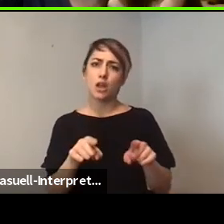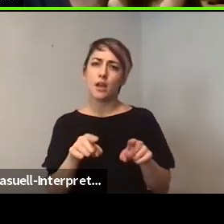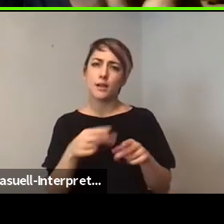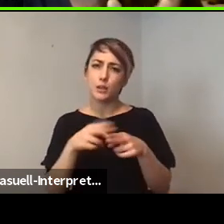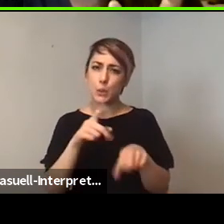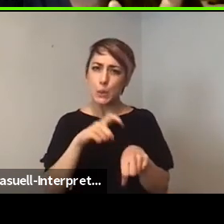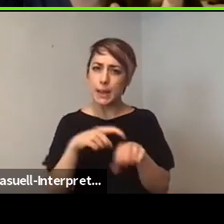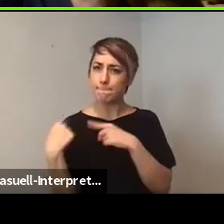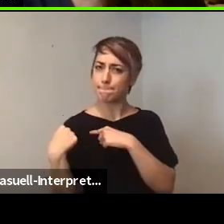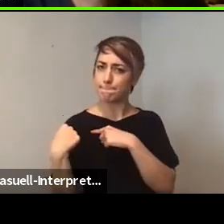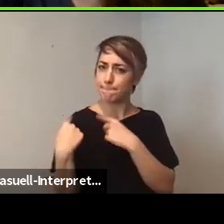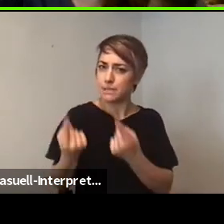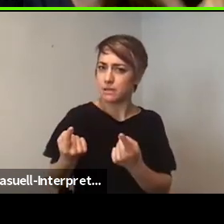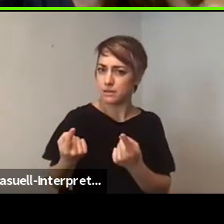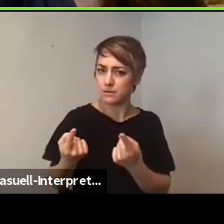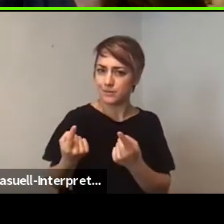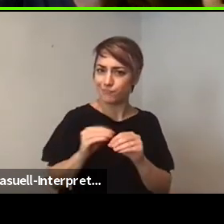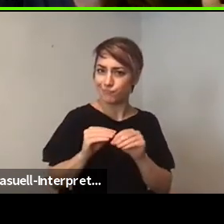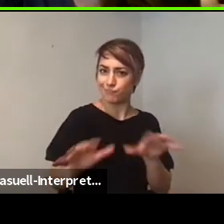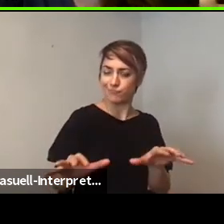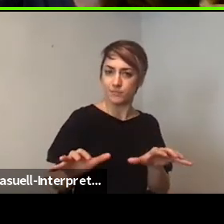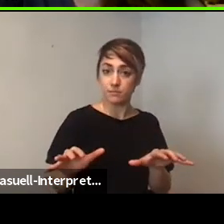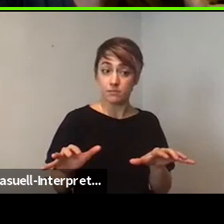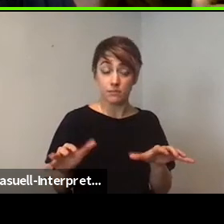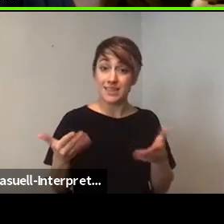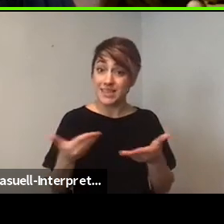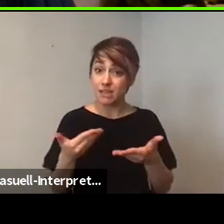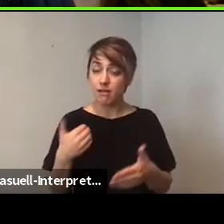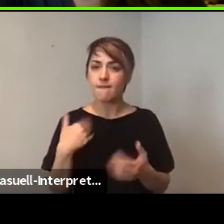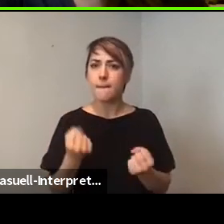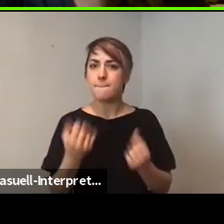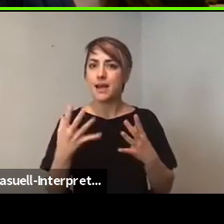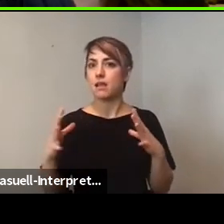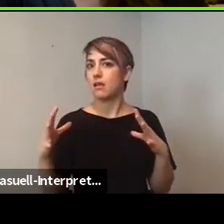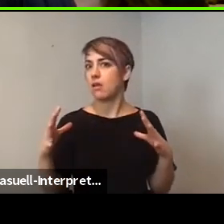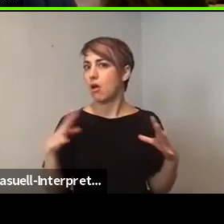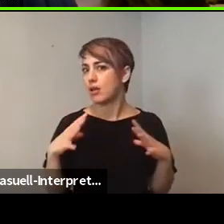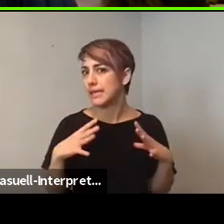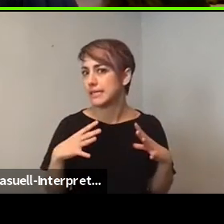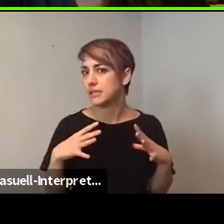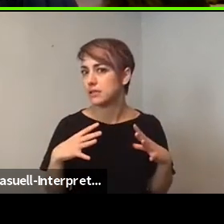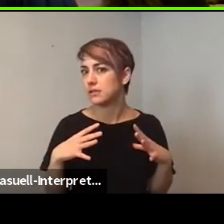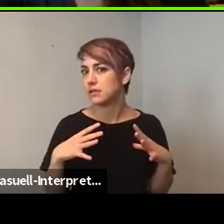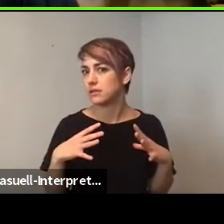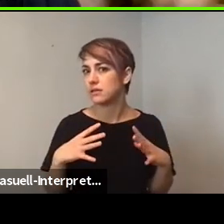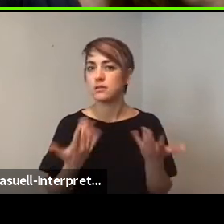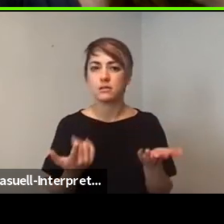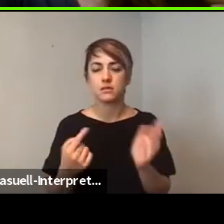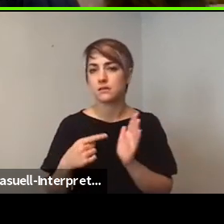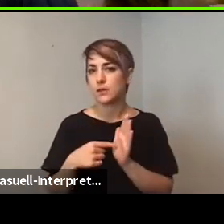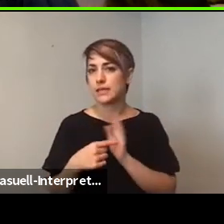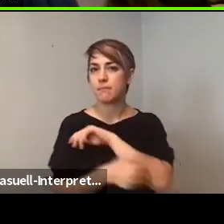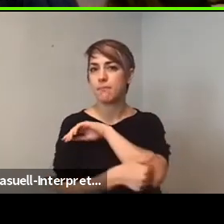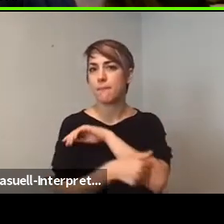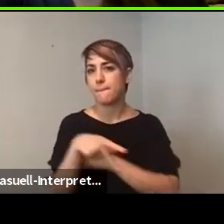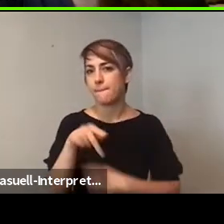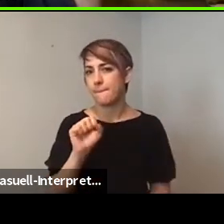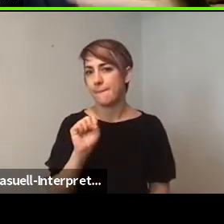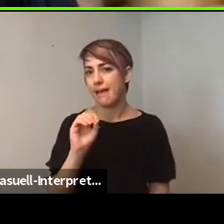many holidays, and the biggest holiday is Passover, and we celebrated it through